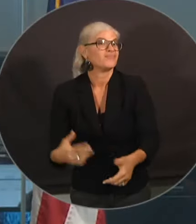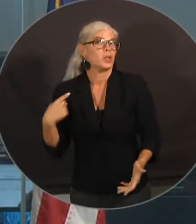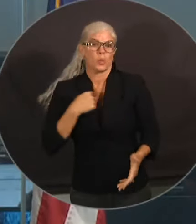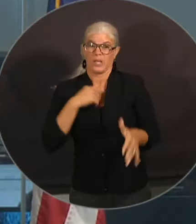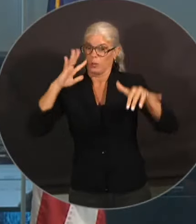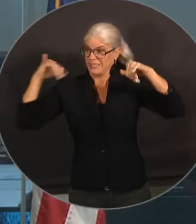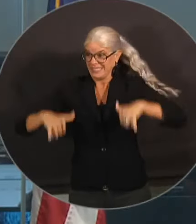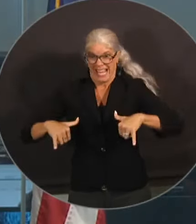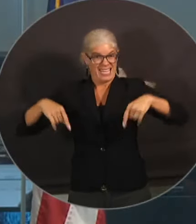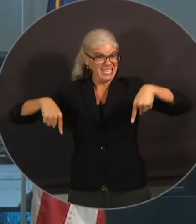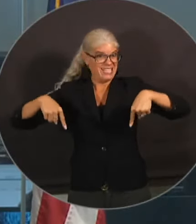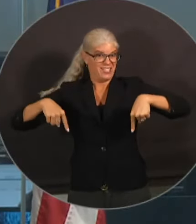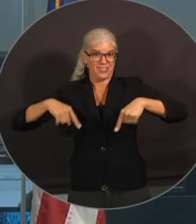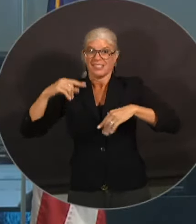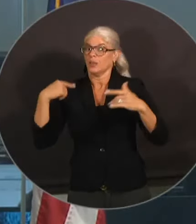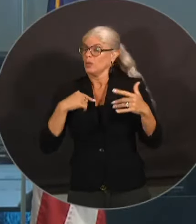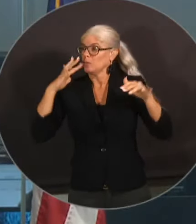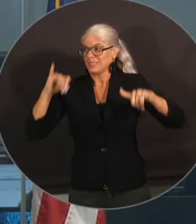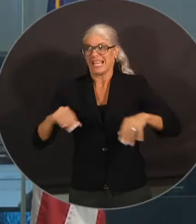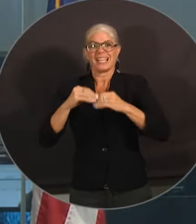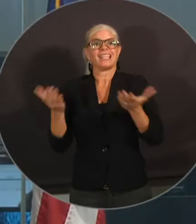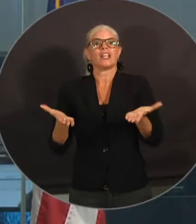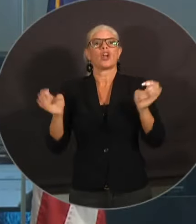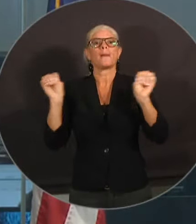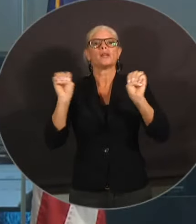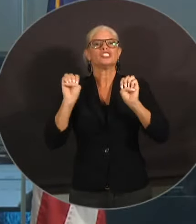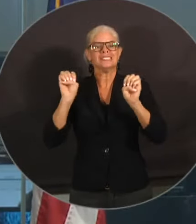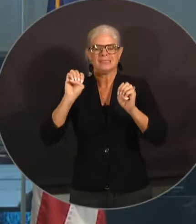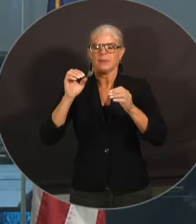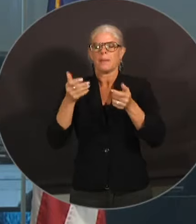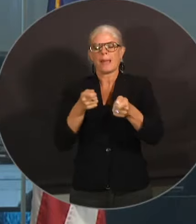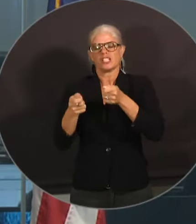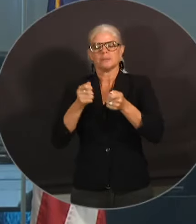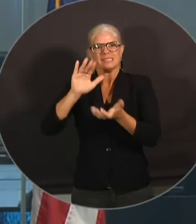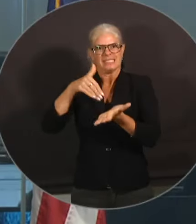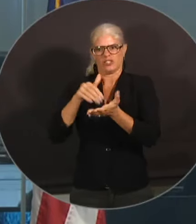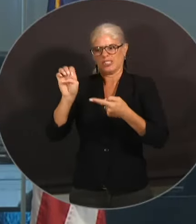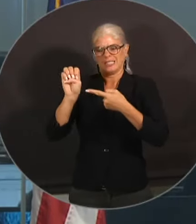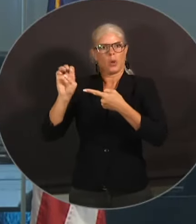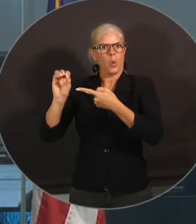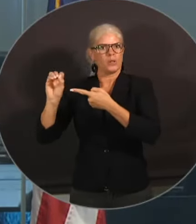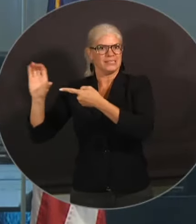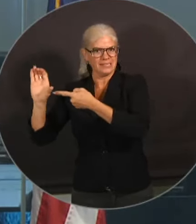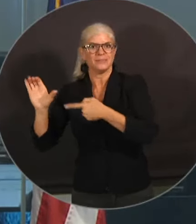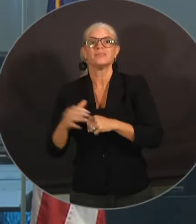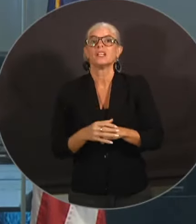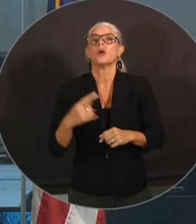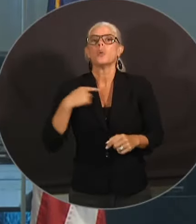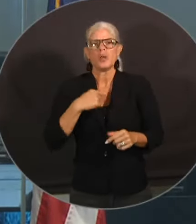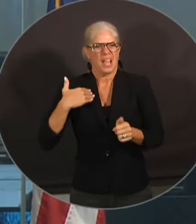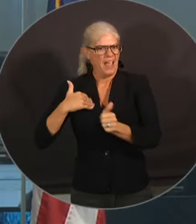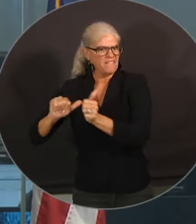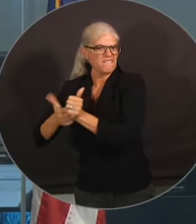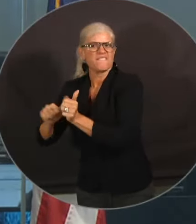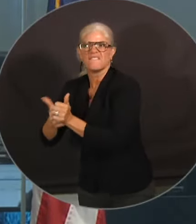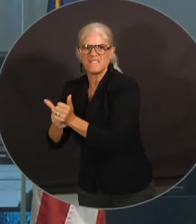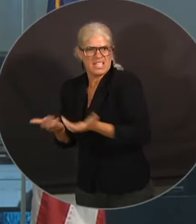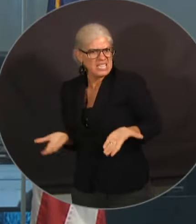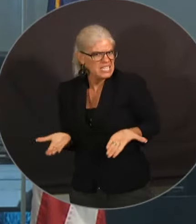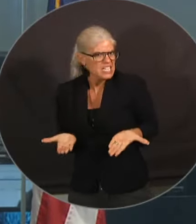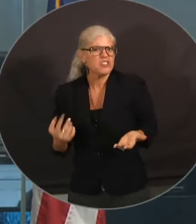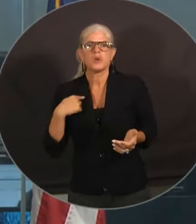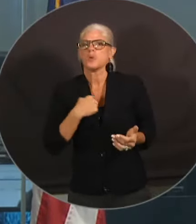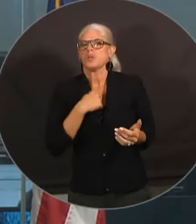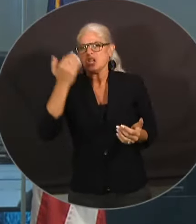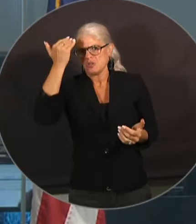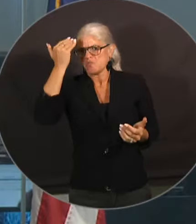Emergency Operations Center. We anticipate that this building's going to be fine. We do have contingencies in place, but we're going to be itching